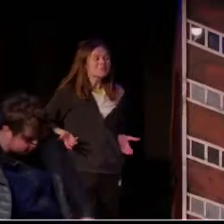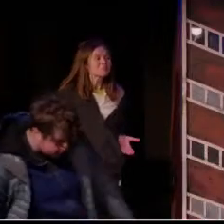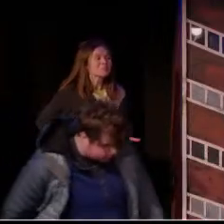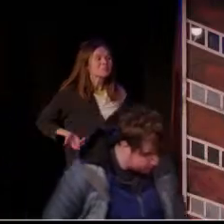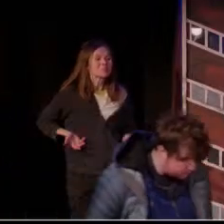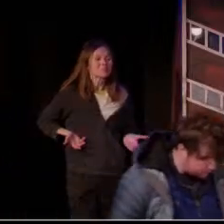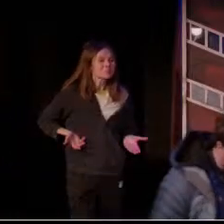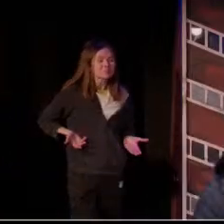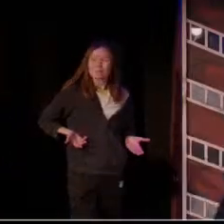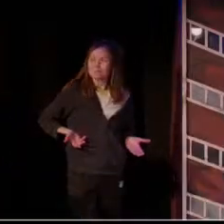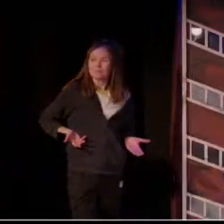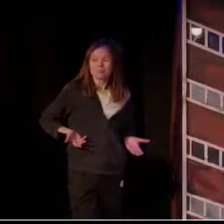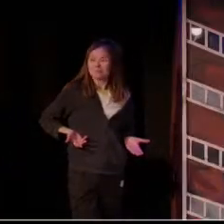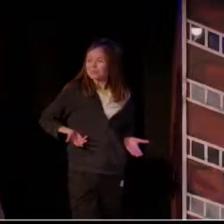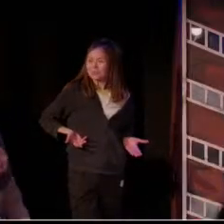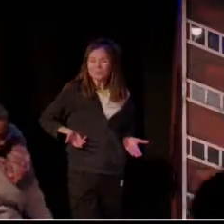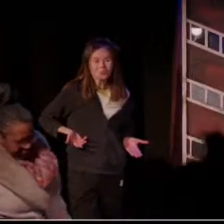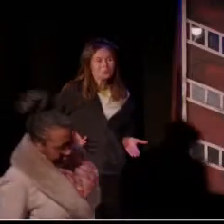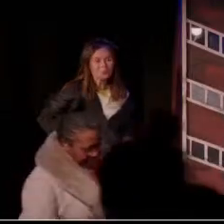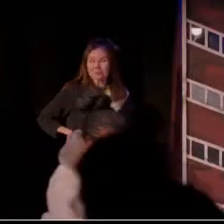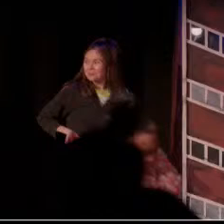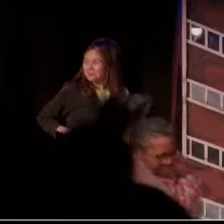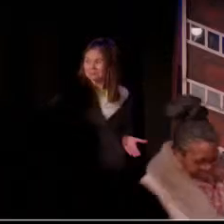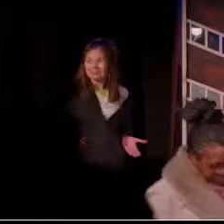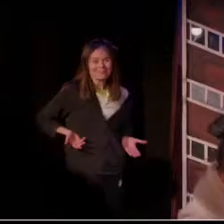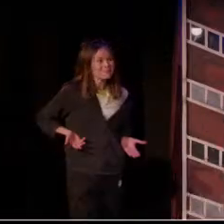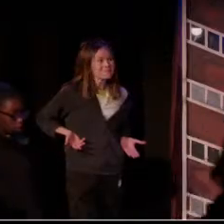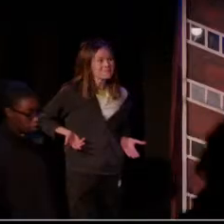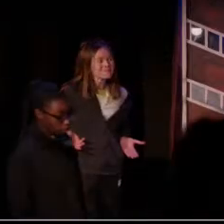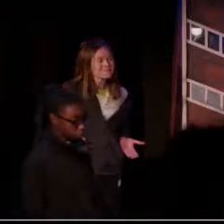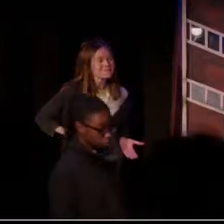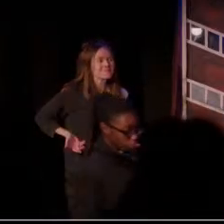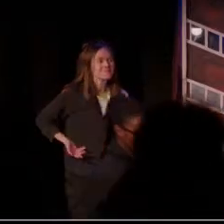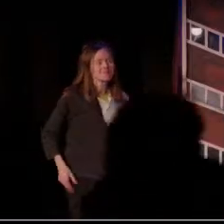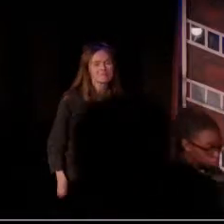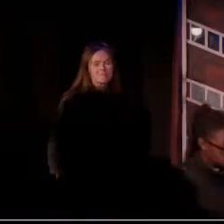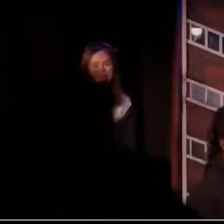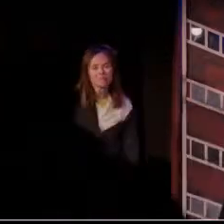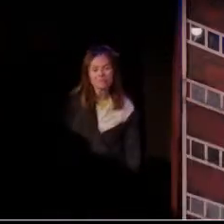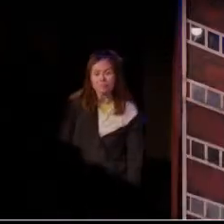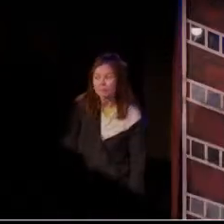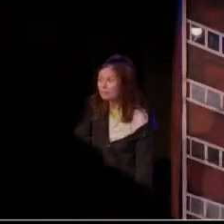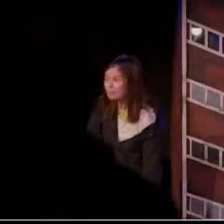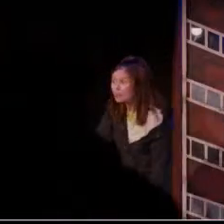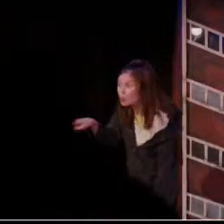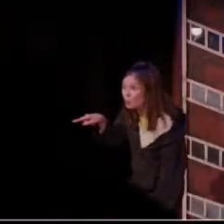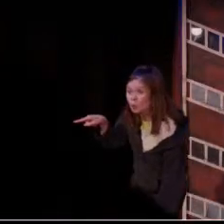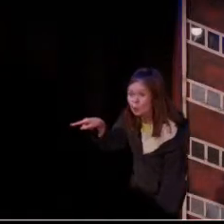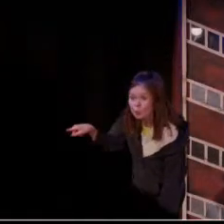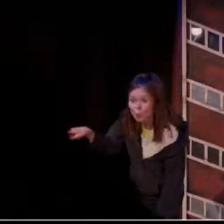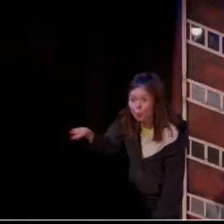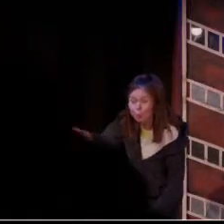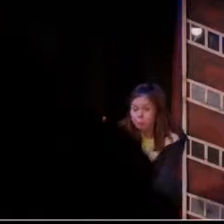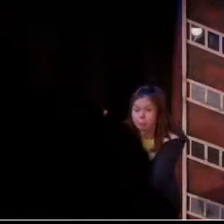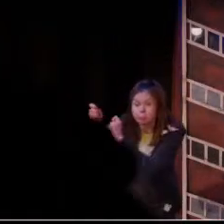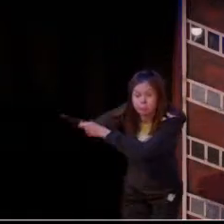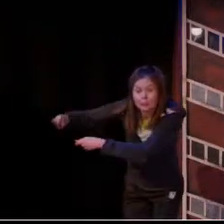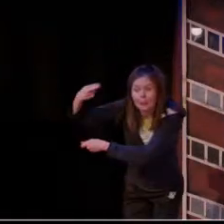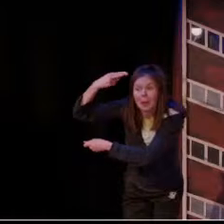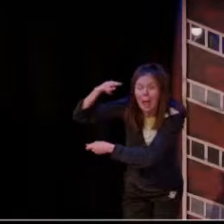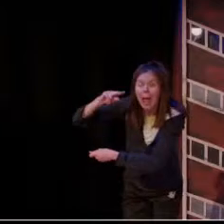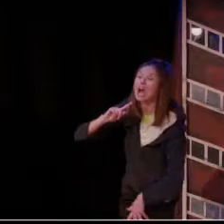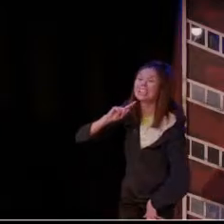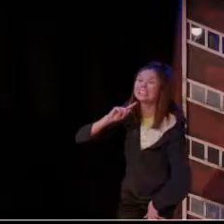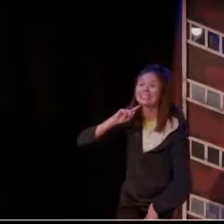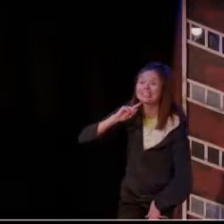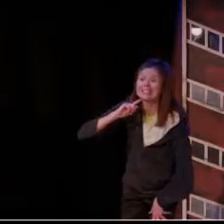burns it. I'll not call you tyrant, but in this most